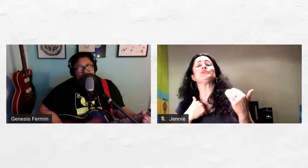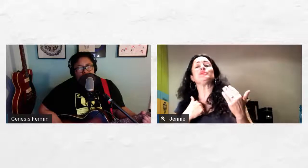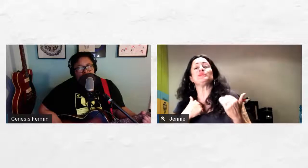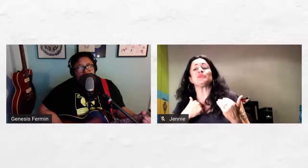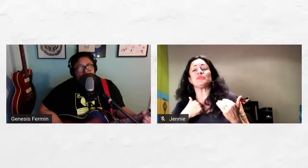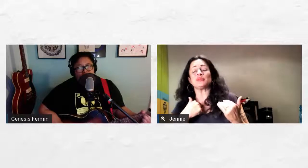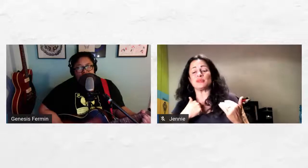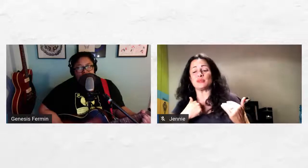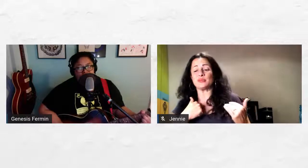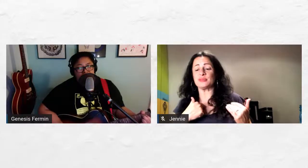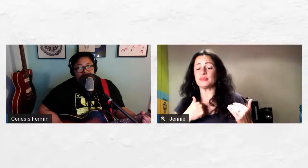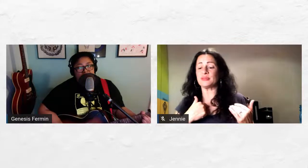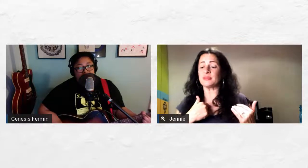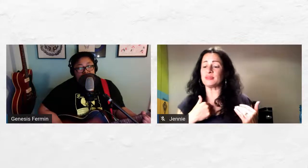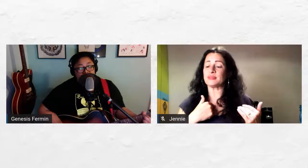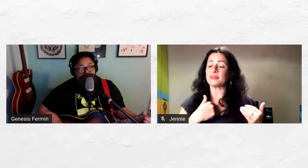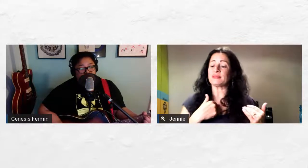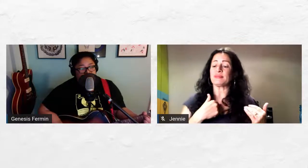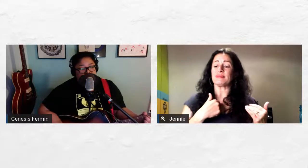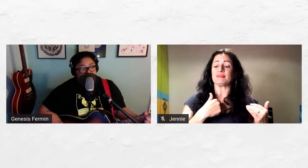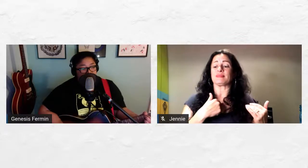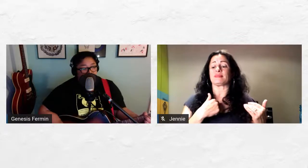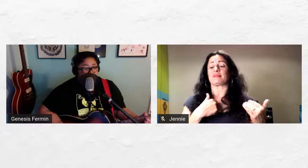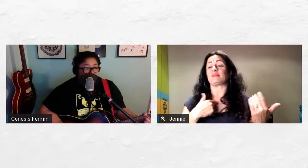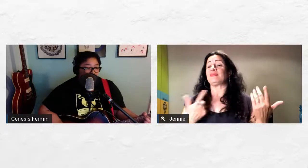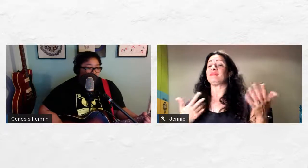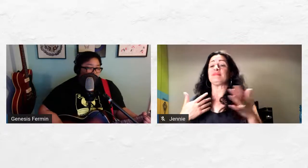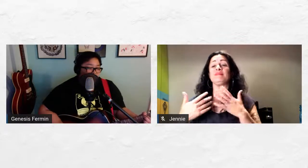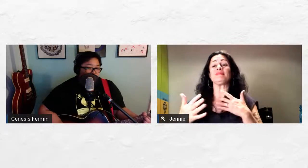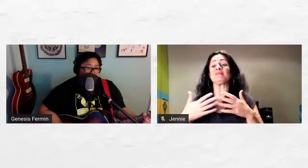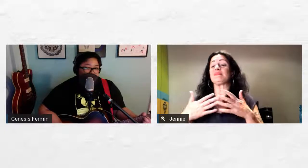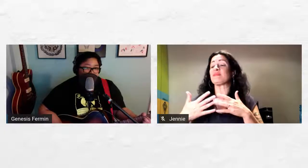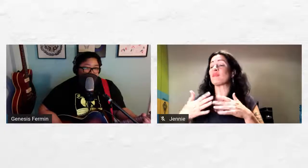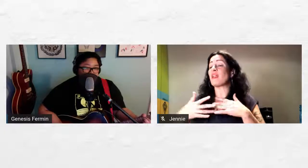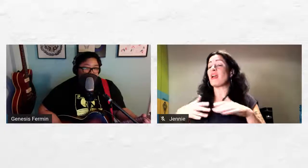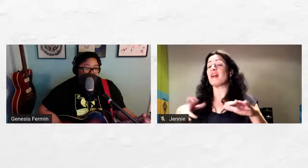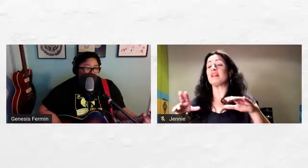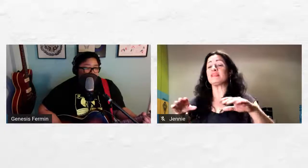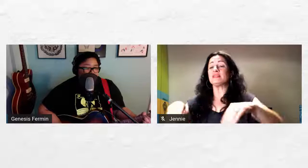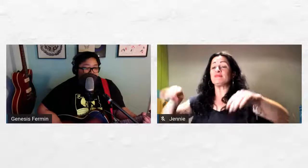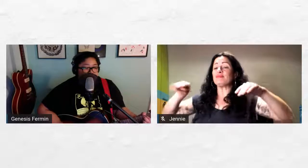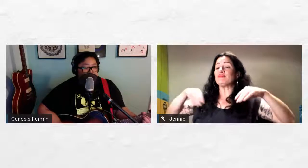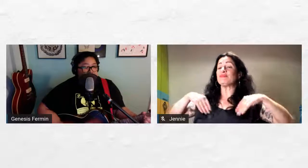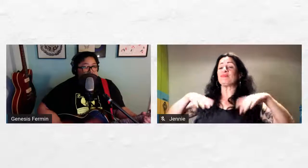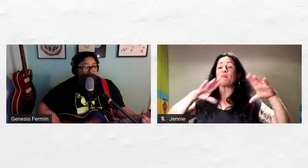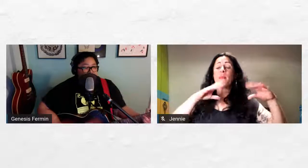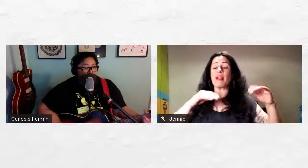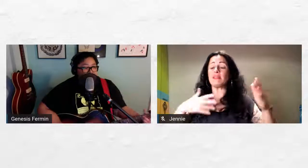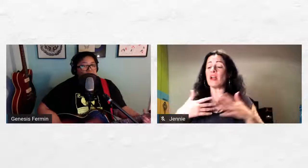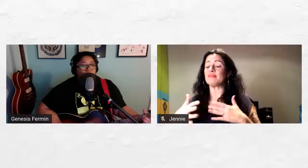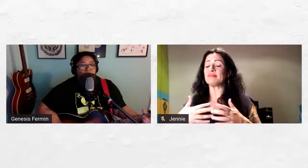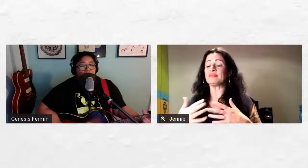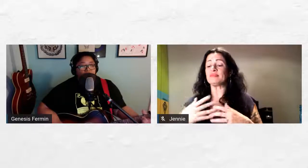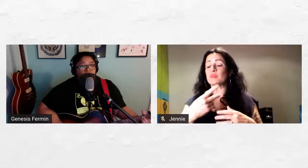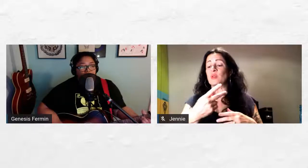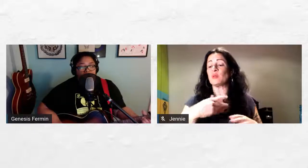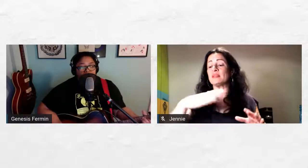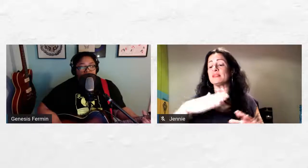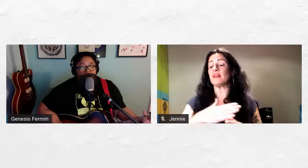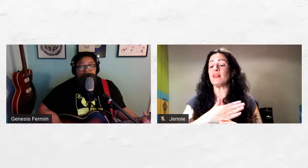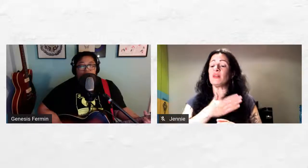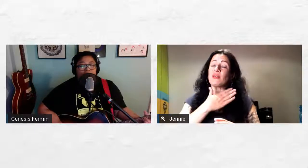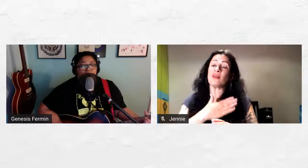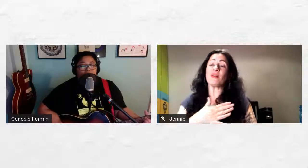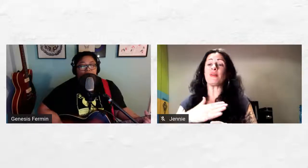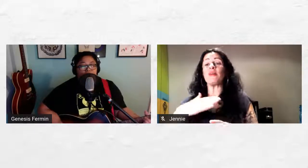Over pillows beneath the sheets, and we'll sing oh, oh, oh,